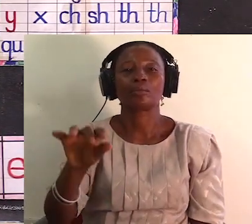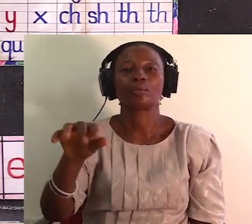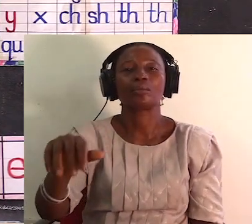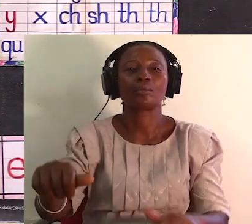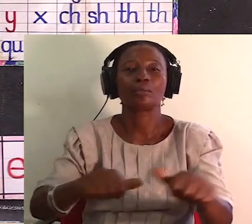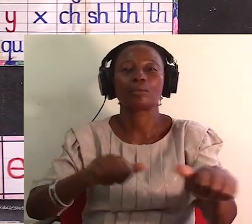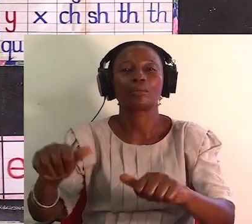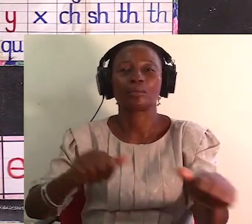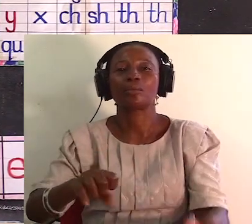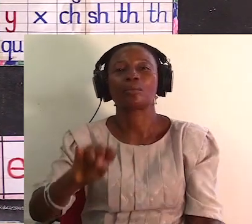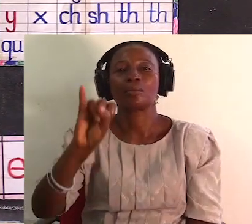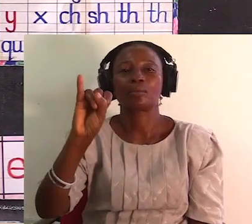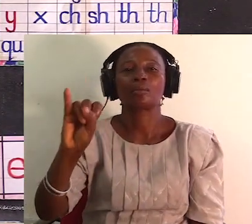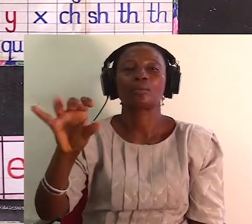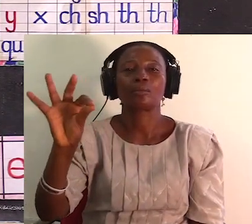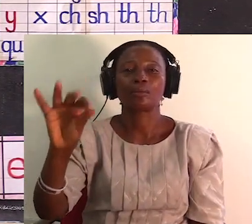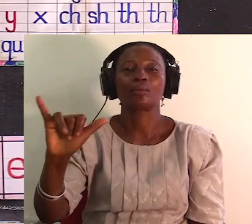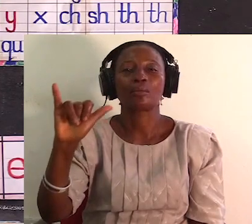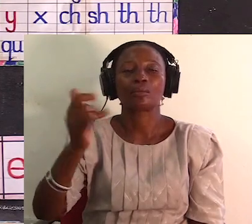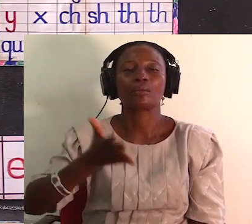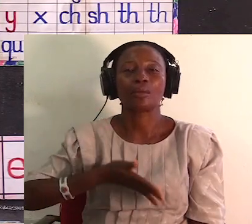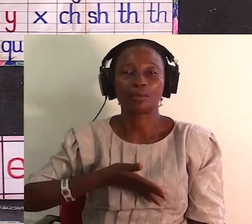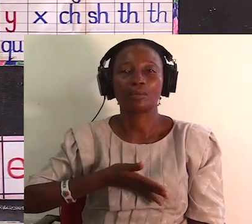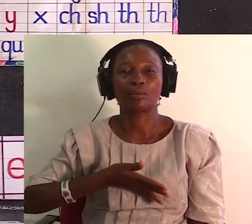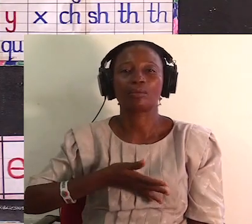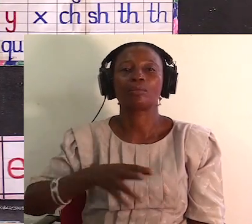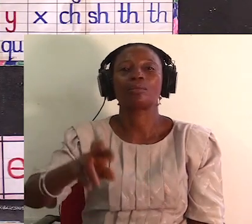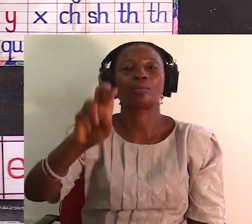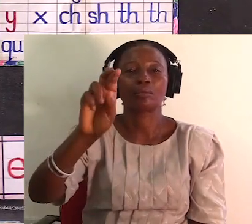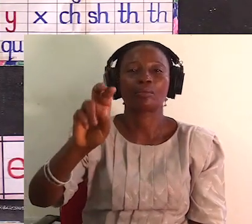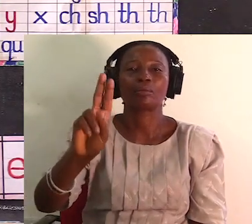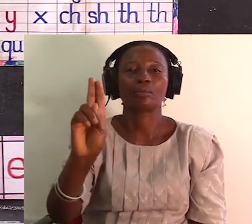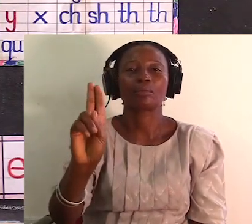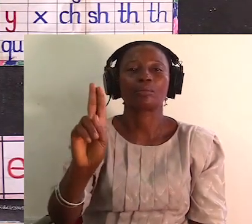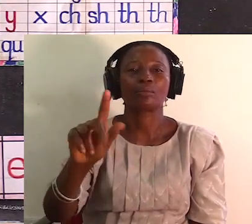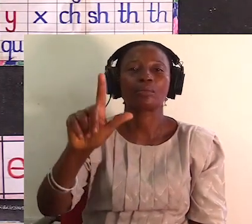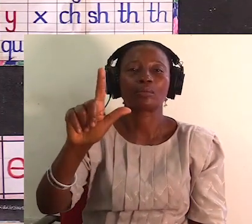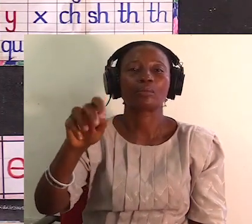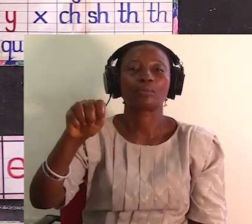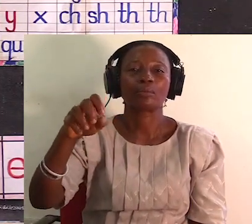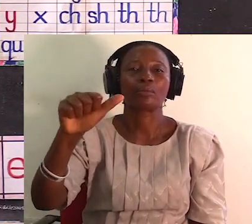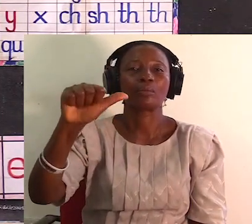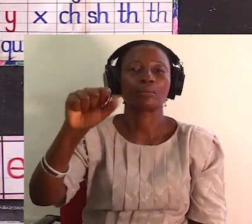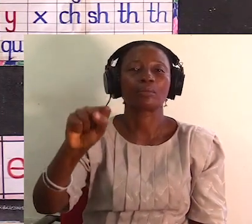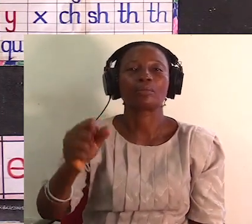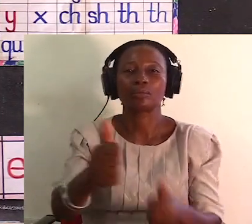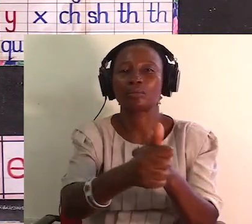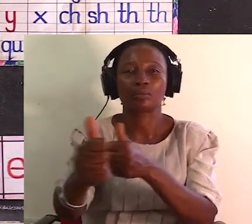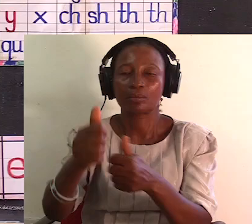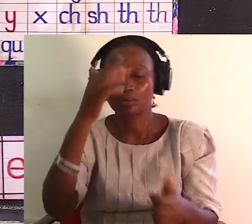it has rules, and it also helps you